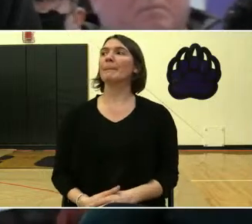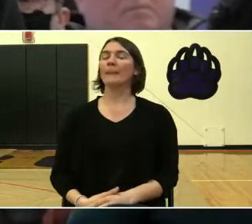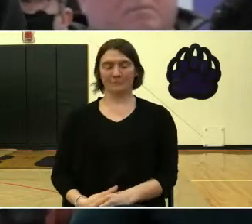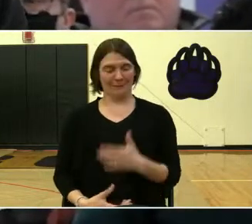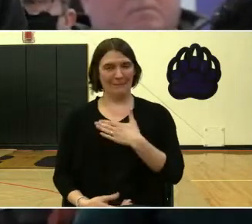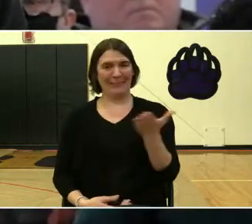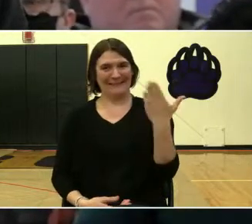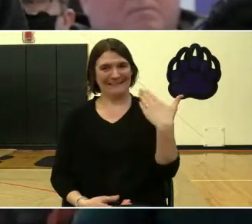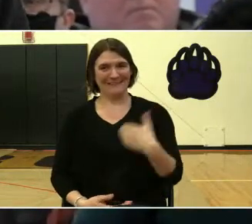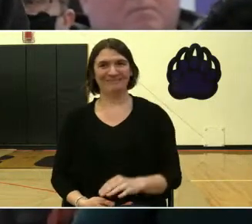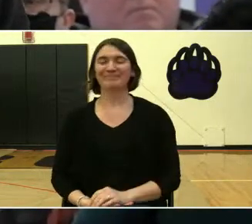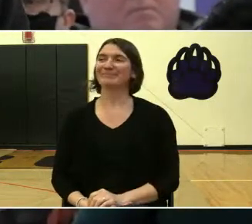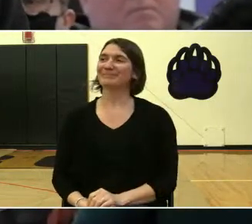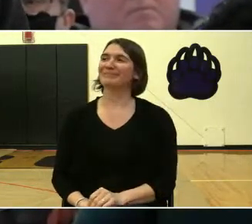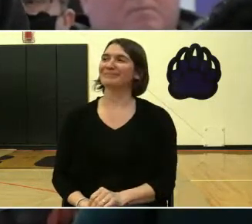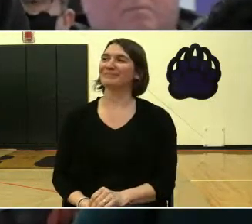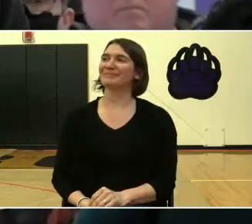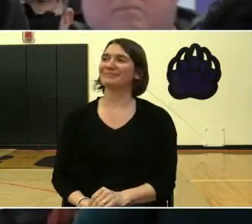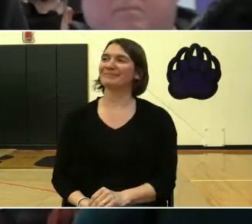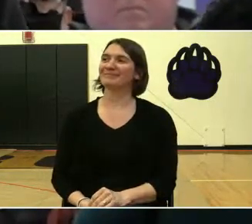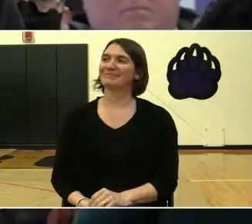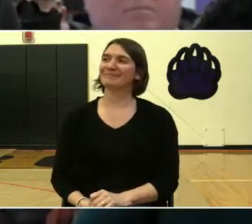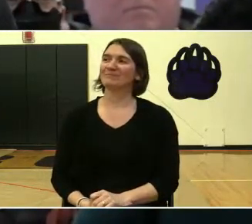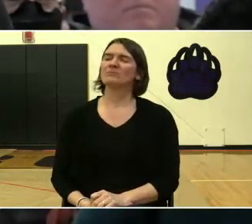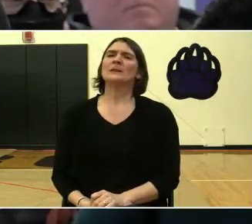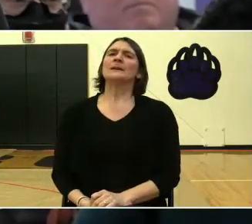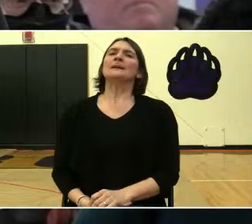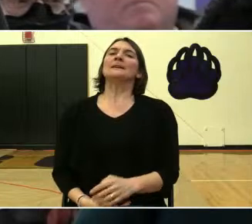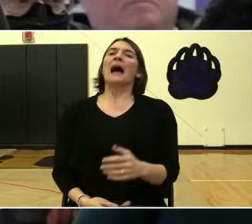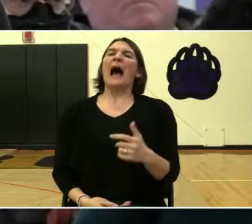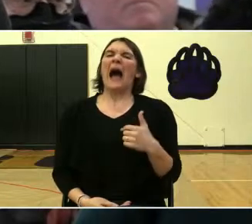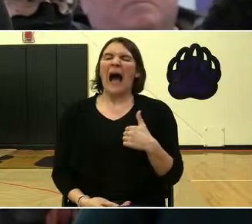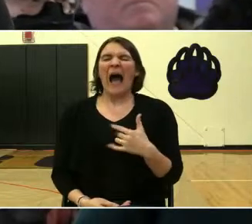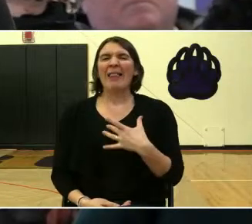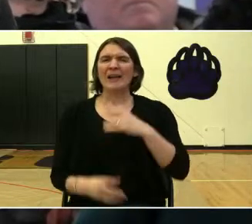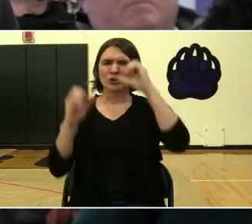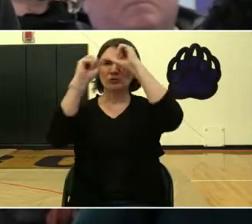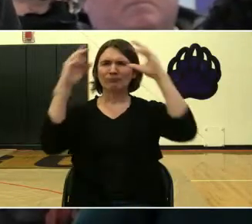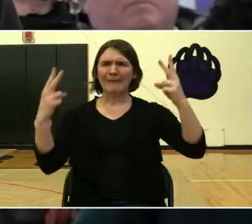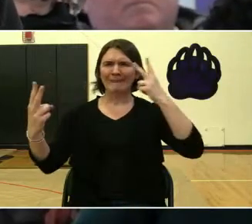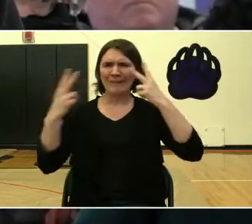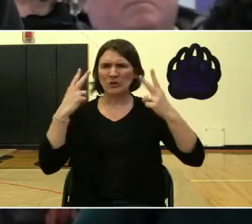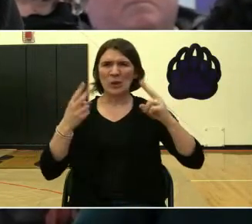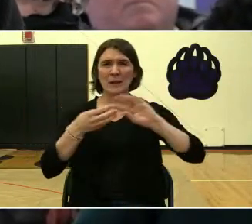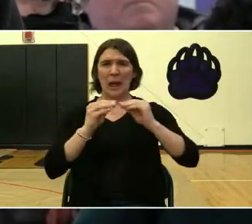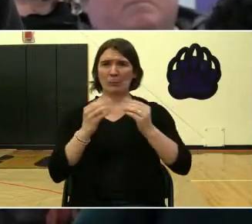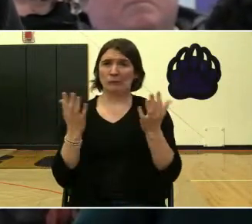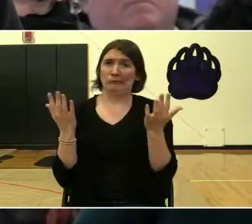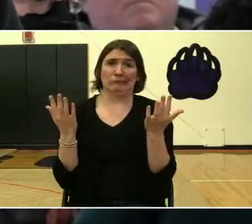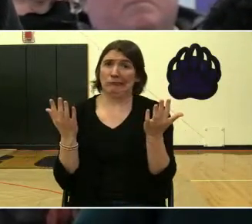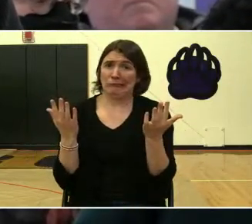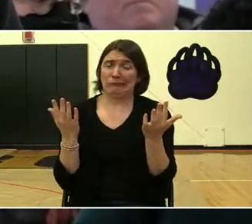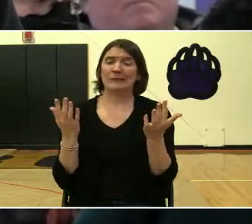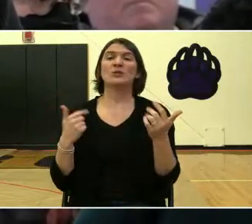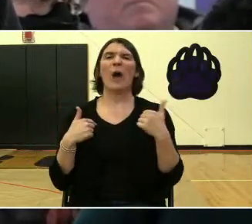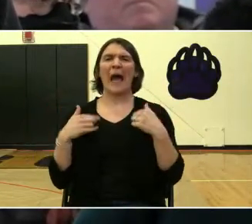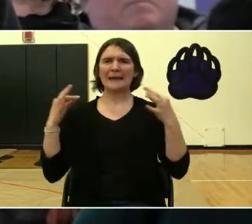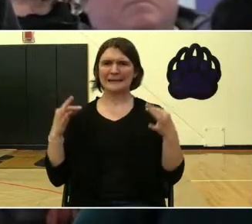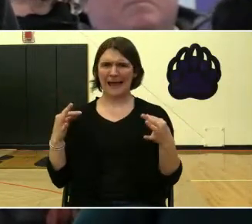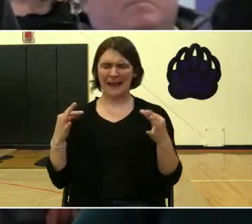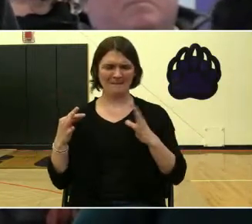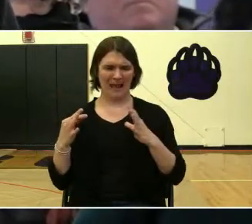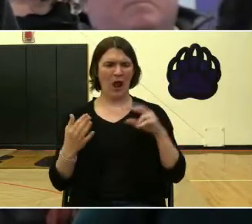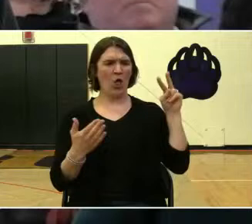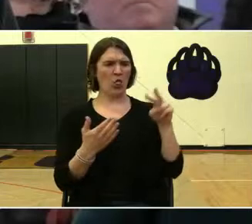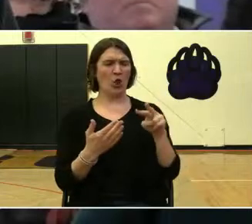yes please so I'm sort of a visual guy more than a numbers guy so I took the numbers from